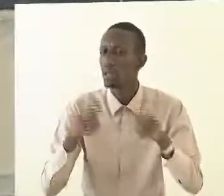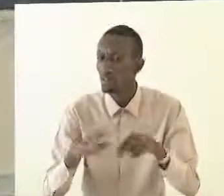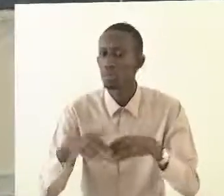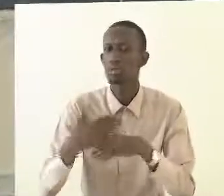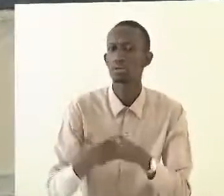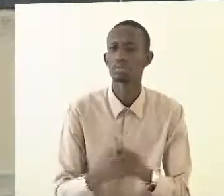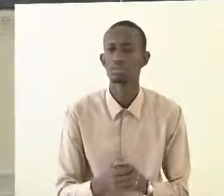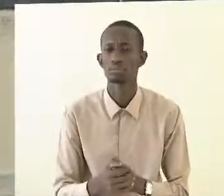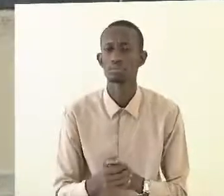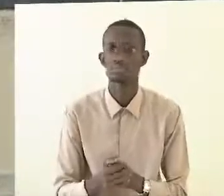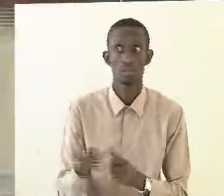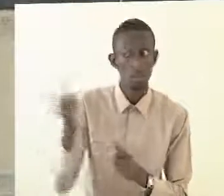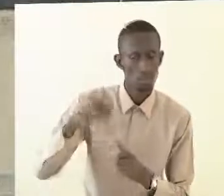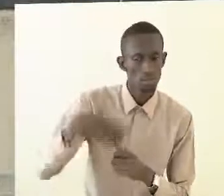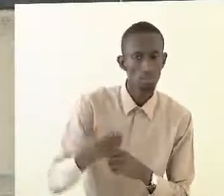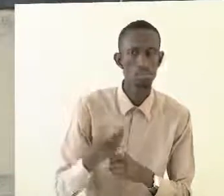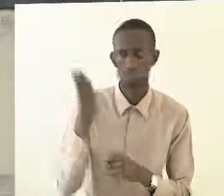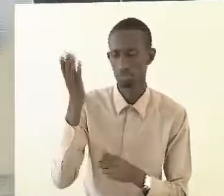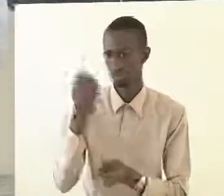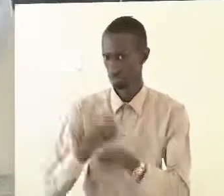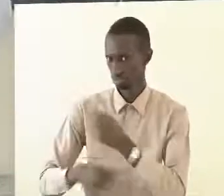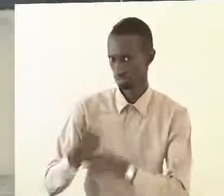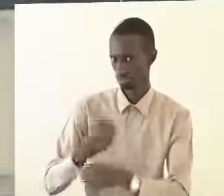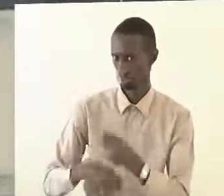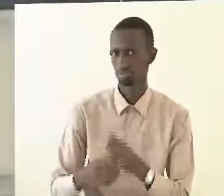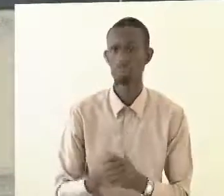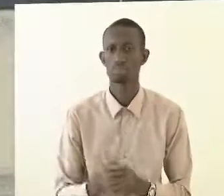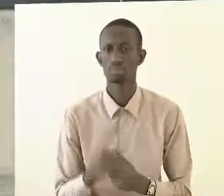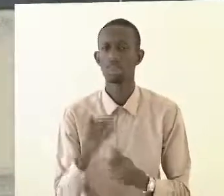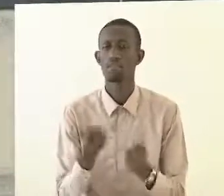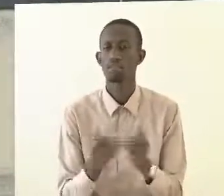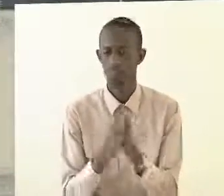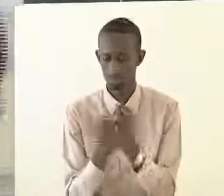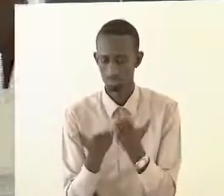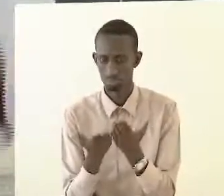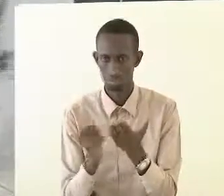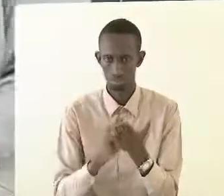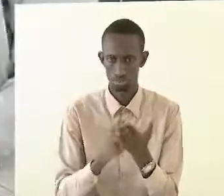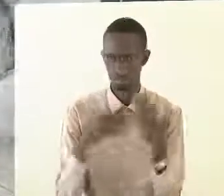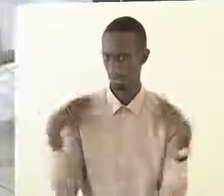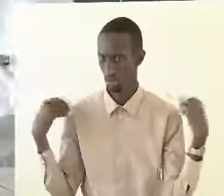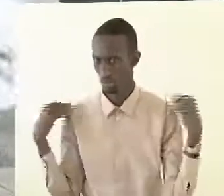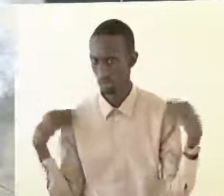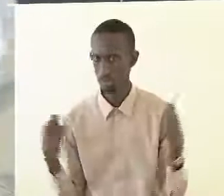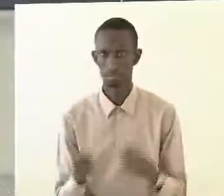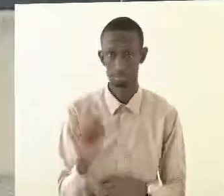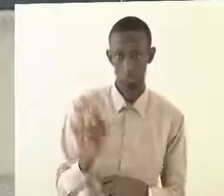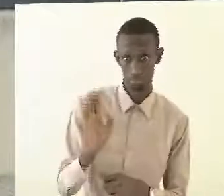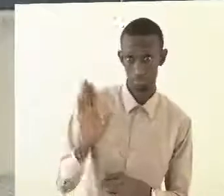right? Dear students, have or take your notebook, exercise book, and pen, of course,